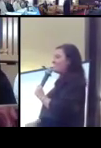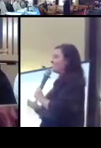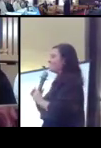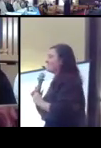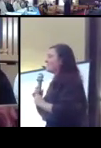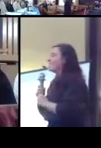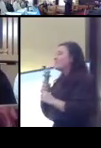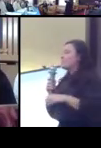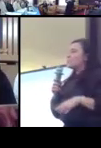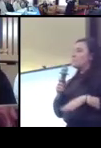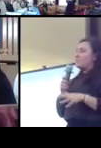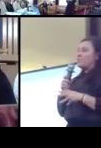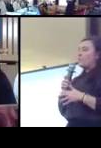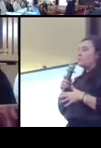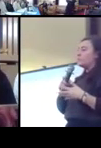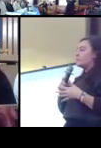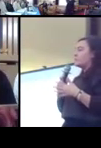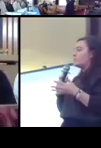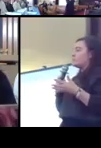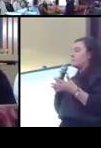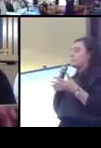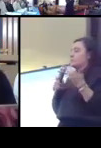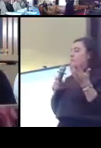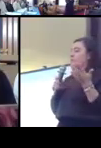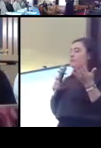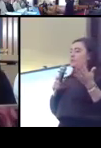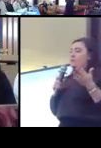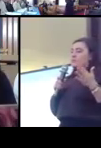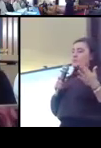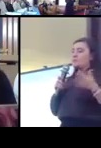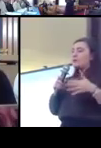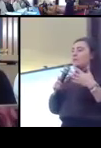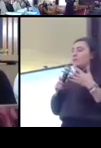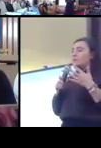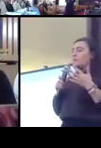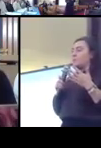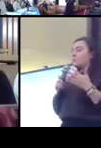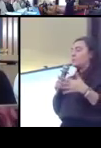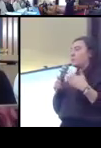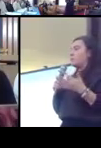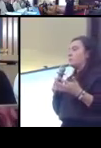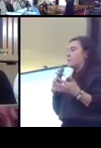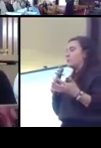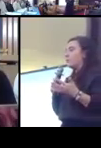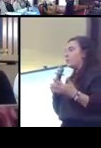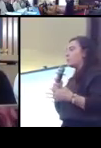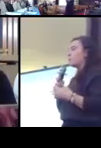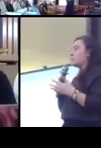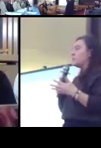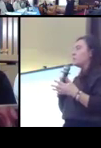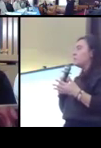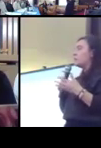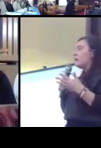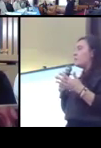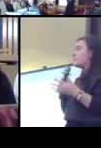Design that. The purpose of this chapter is really to set some guidelines for the look and feel of it all.